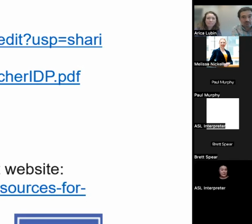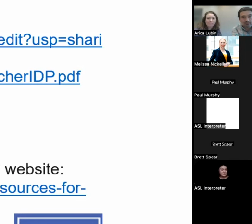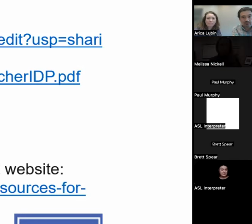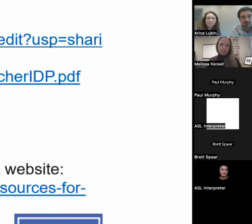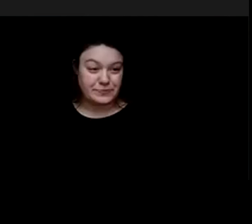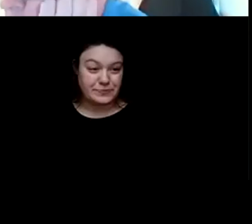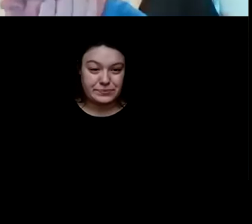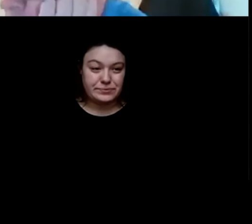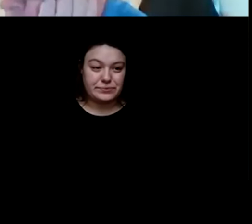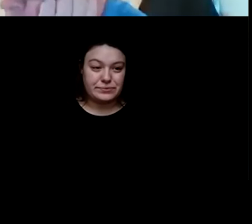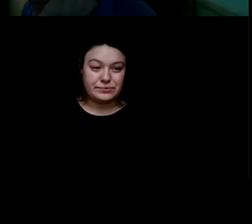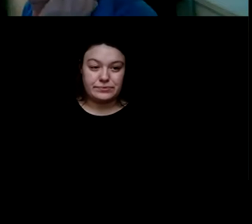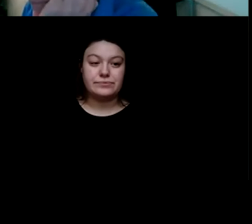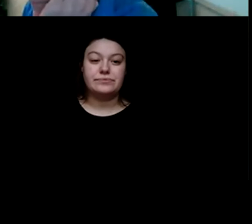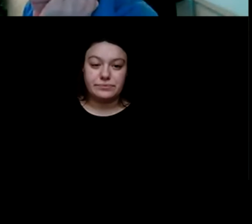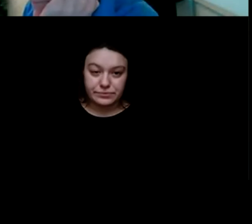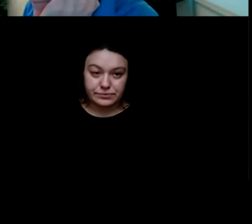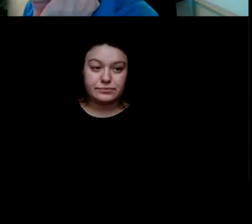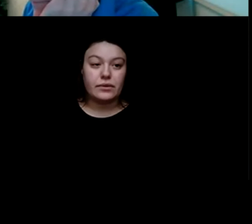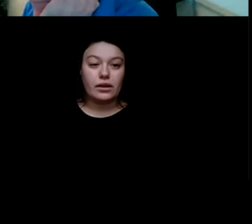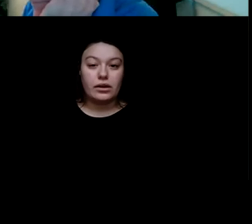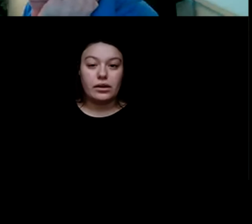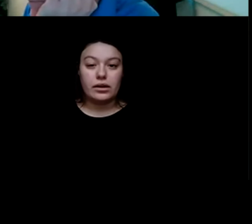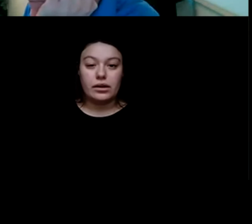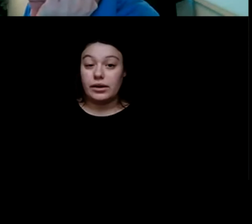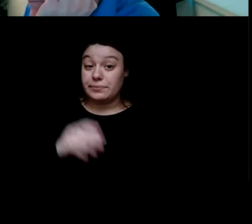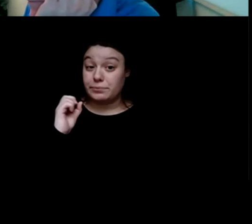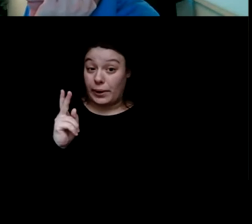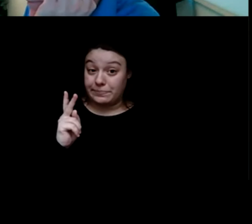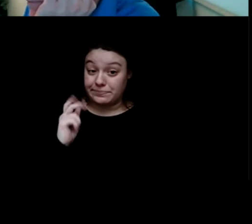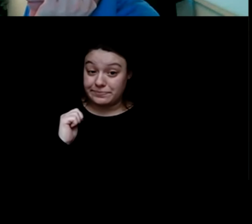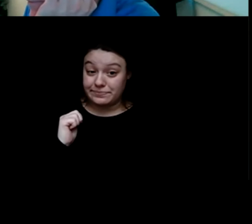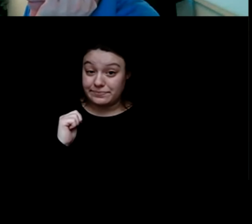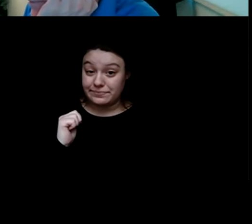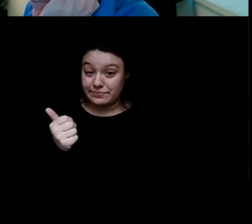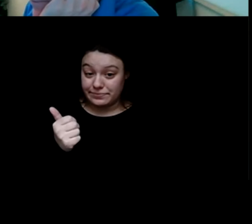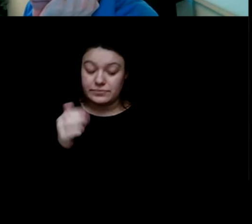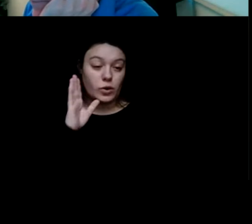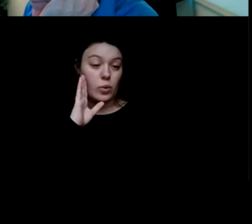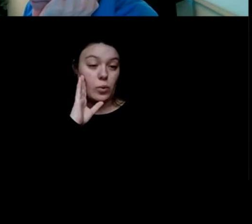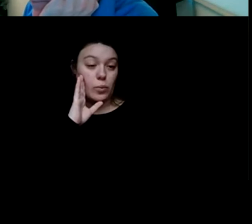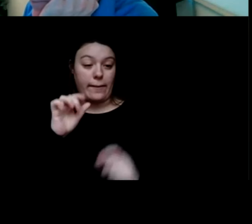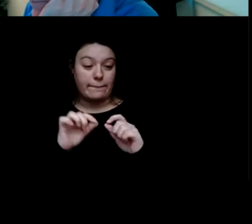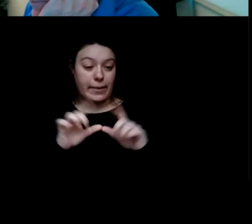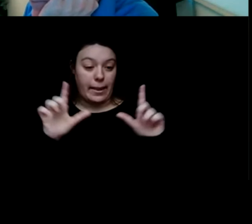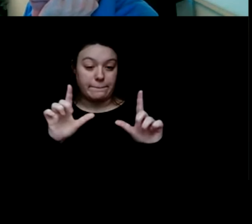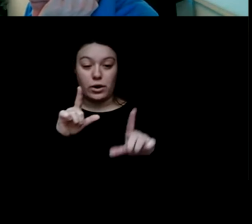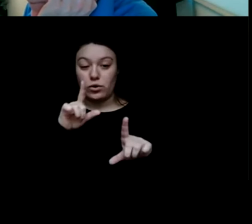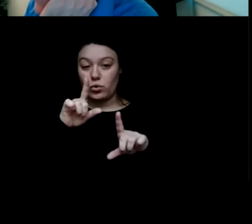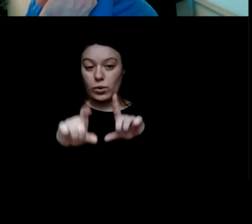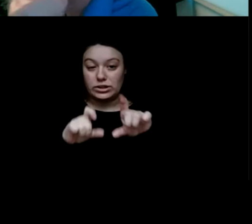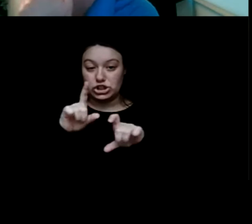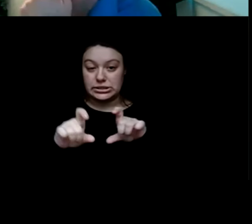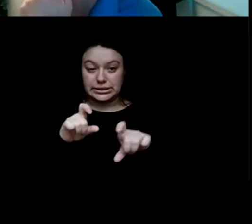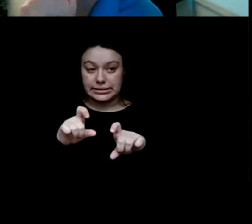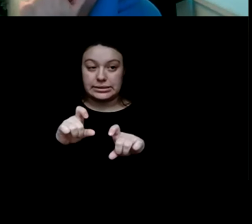So, yeah, if you want to do that. Wonderful. So we're going to pop on and look at there's a couple questions in the Q&A, and